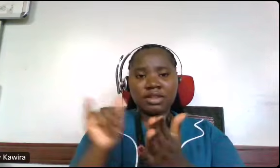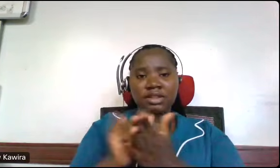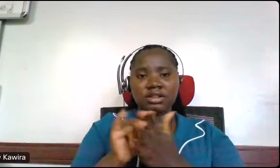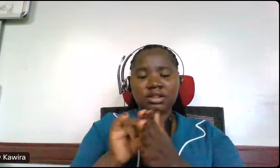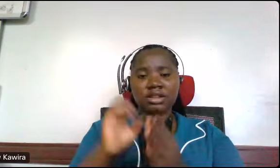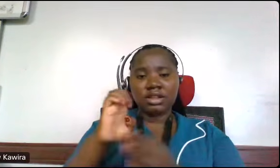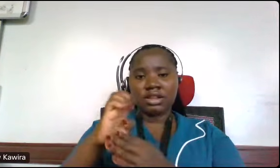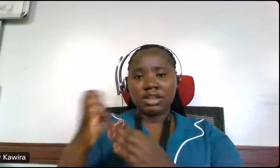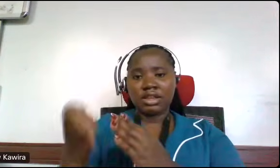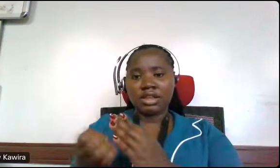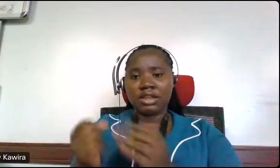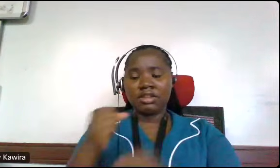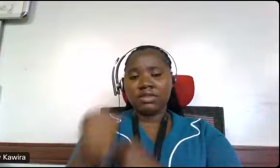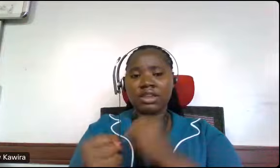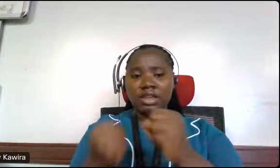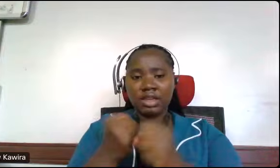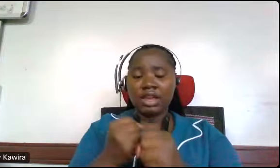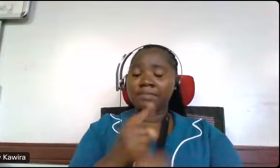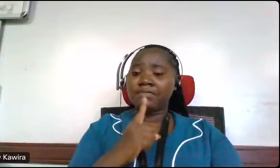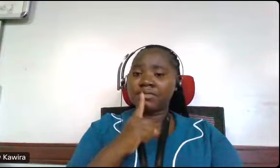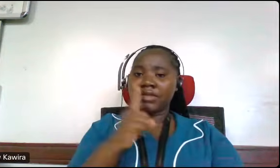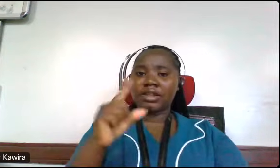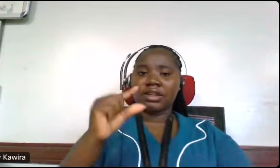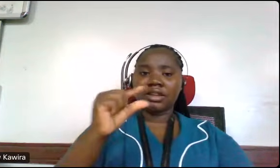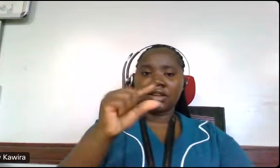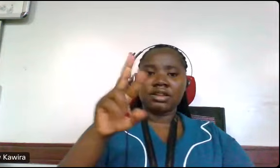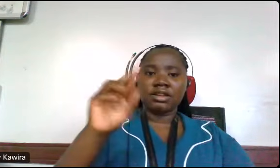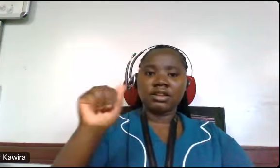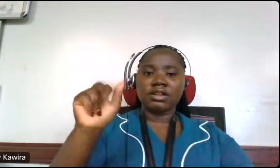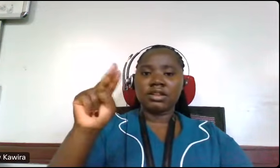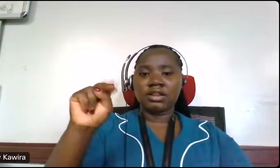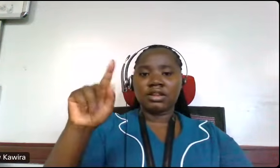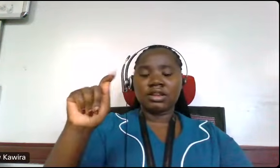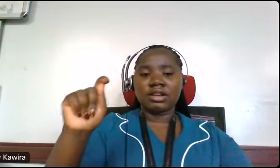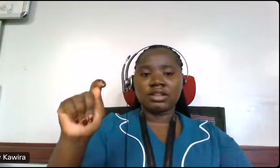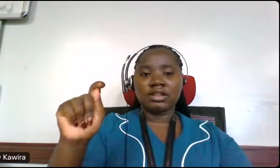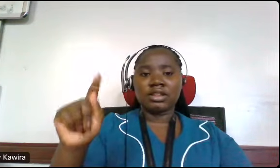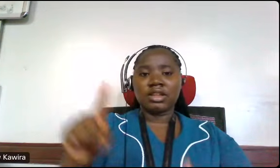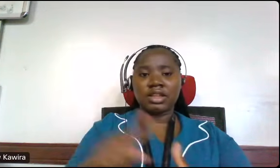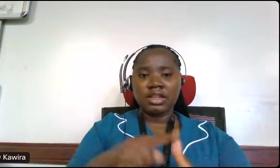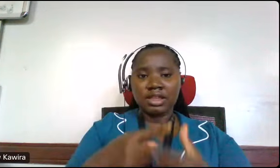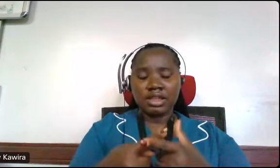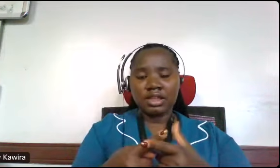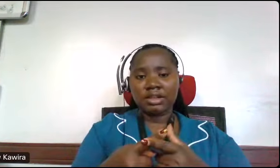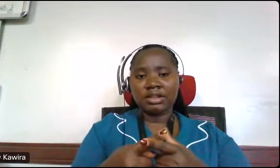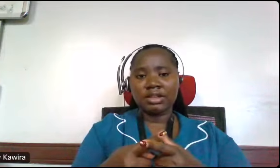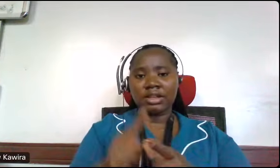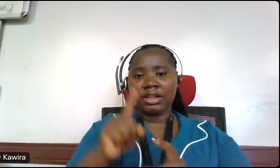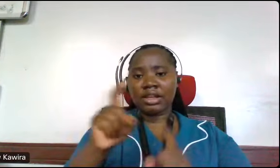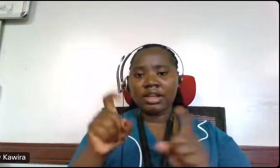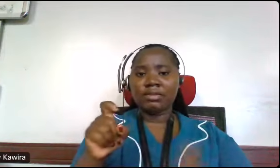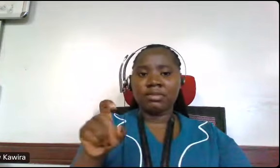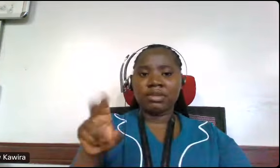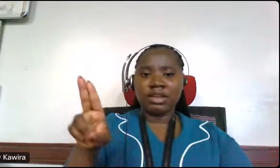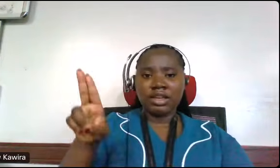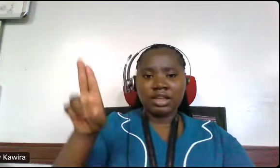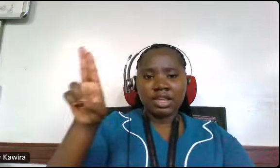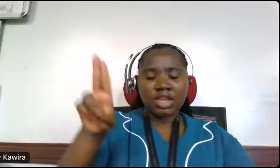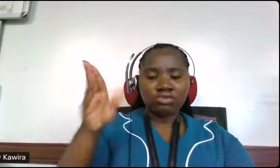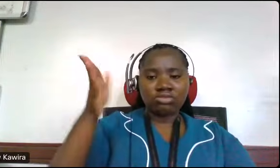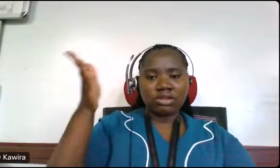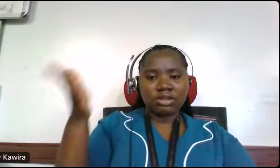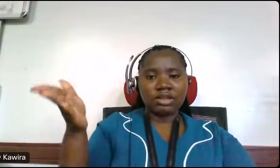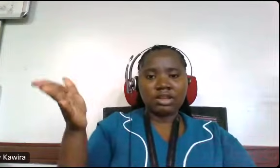declare the grant income and claim the expenses that you have incurred using the grant. So